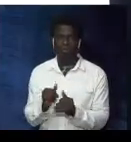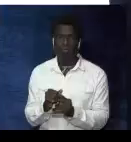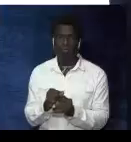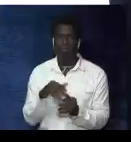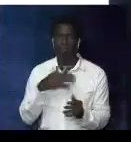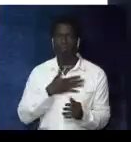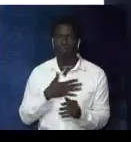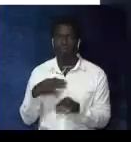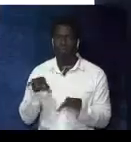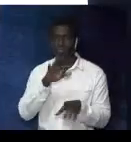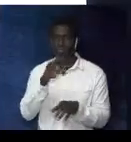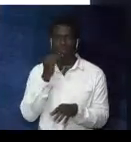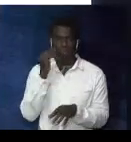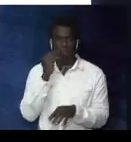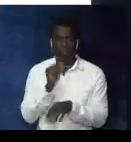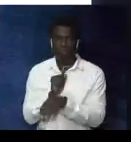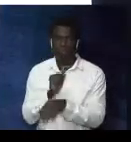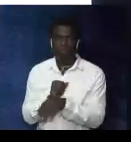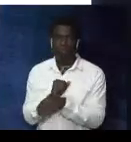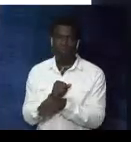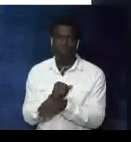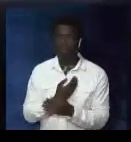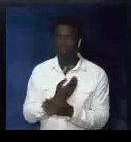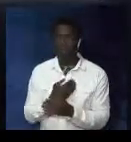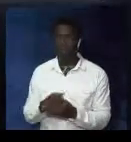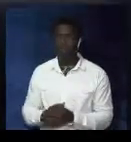Please do your homework.